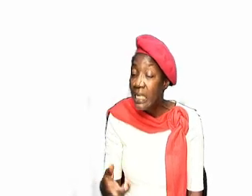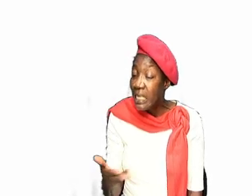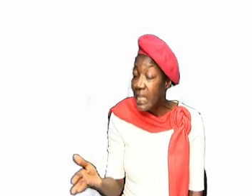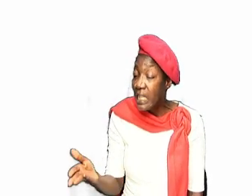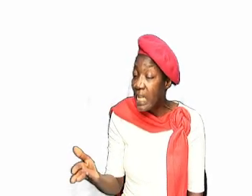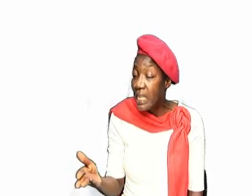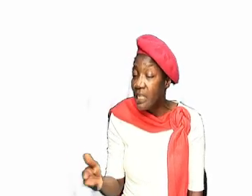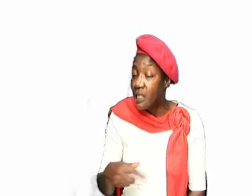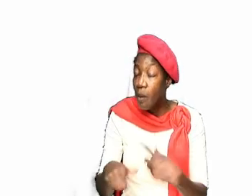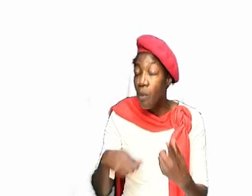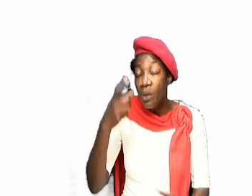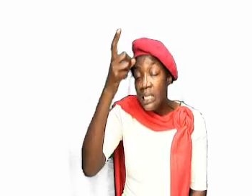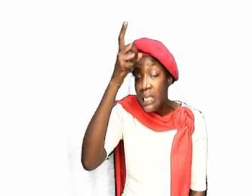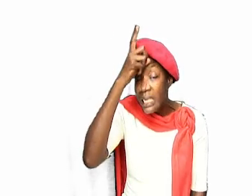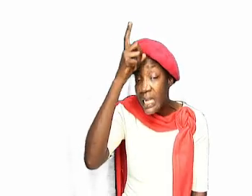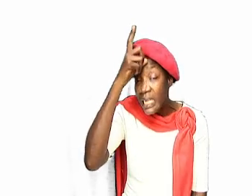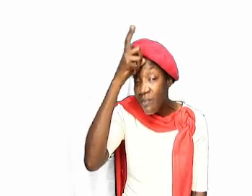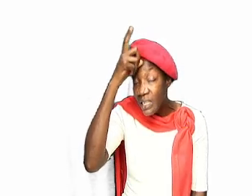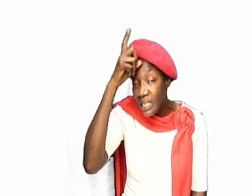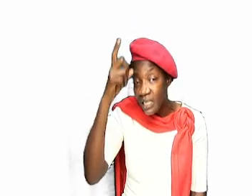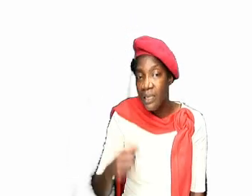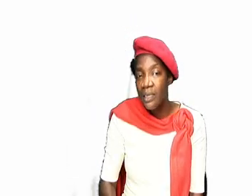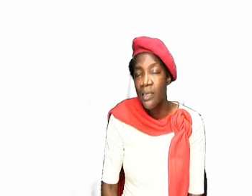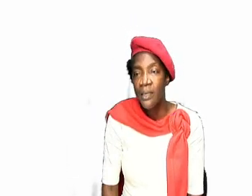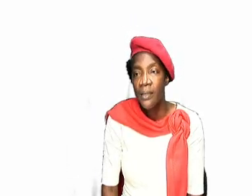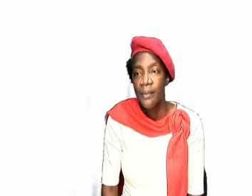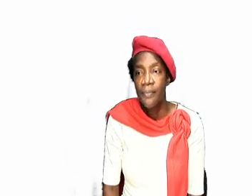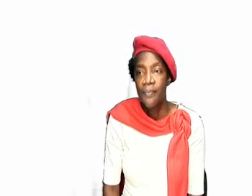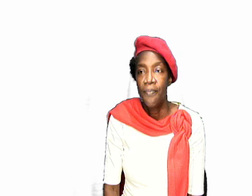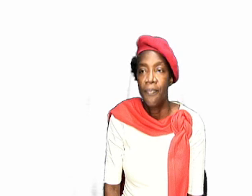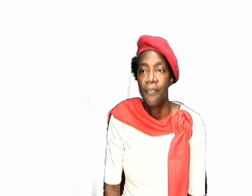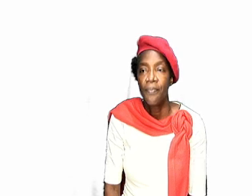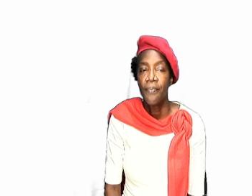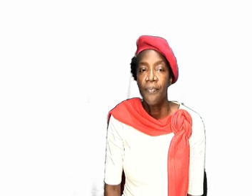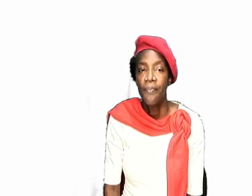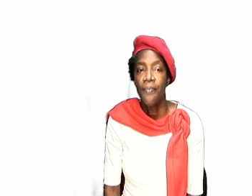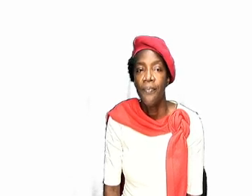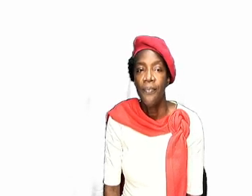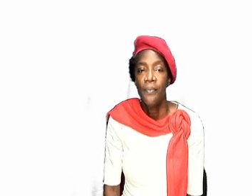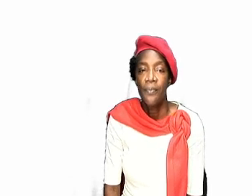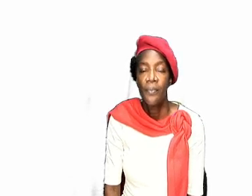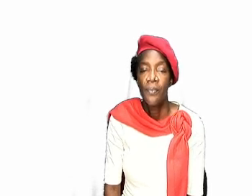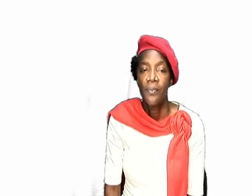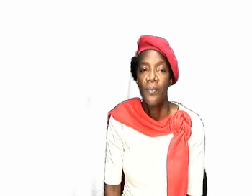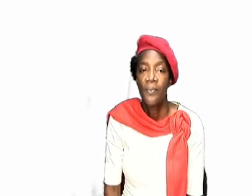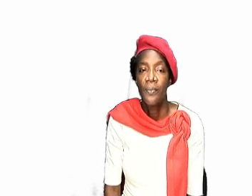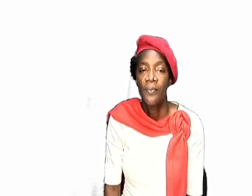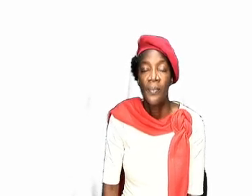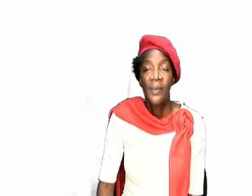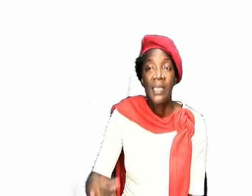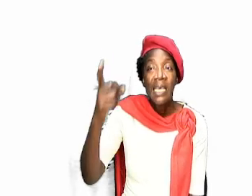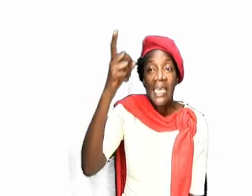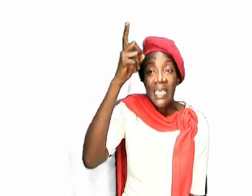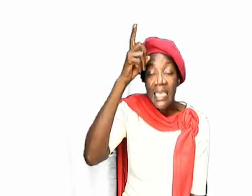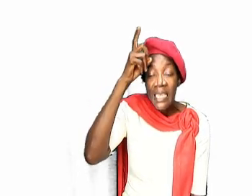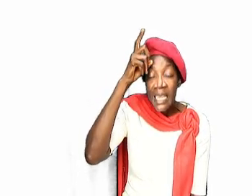to David, what I want to point out to us now is that